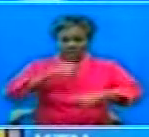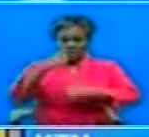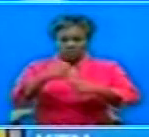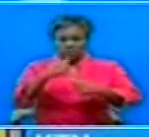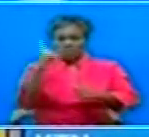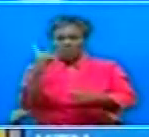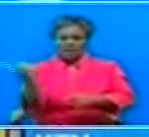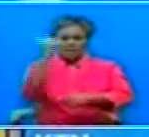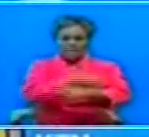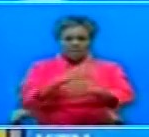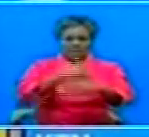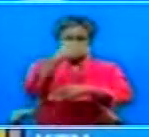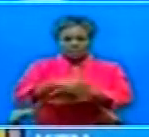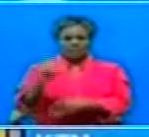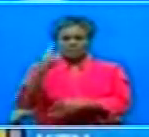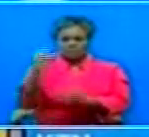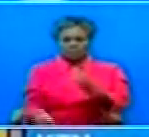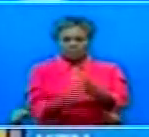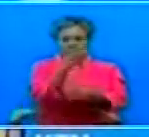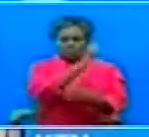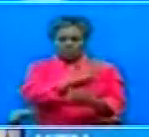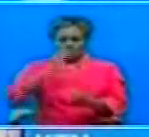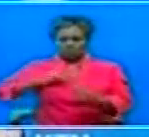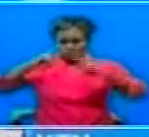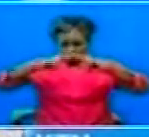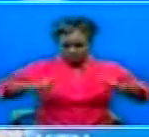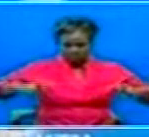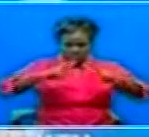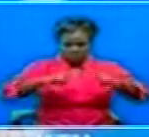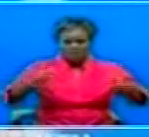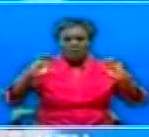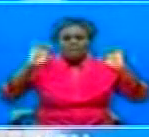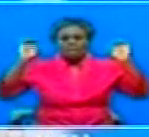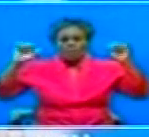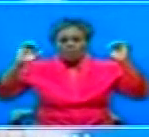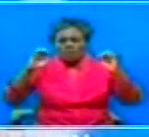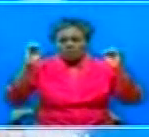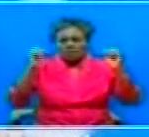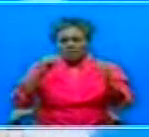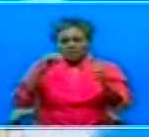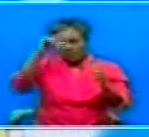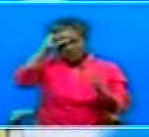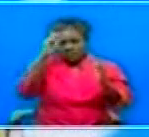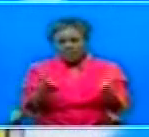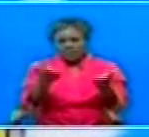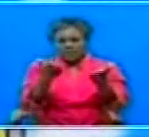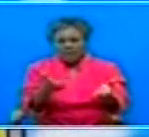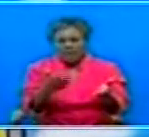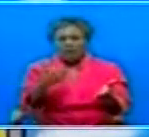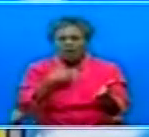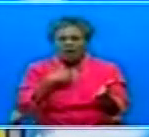a day after President Uhuru Kenyatta formed a commission of inquiry into the Makueni County governance issues, the move has been met